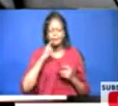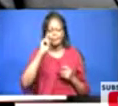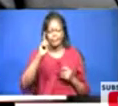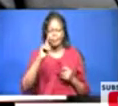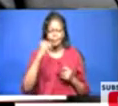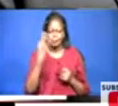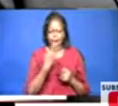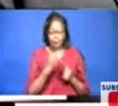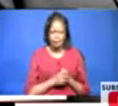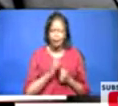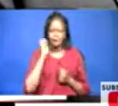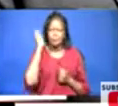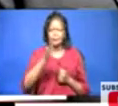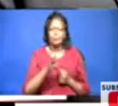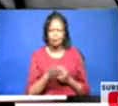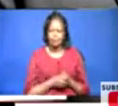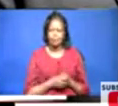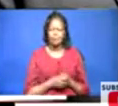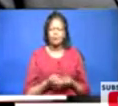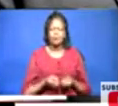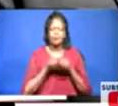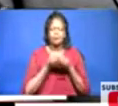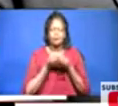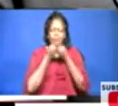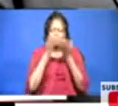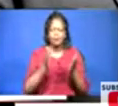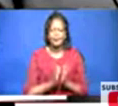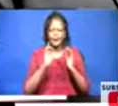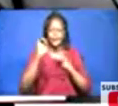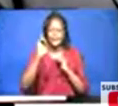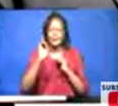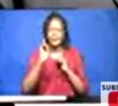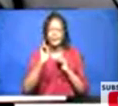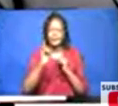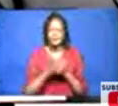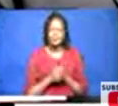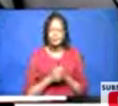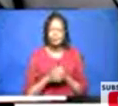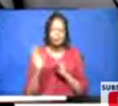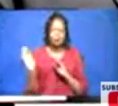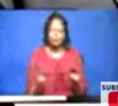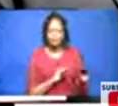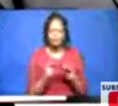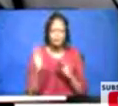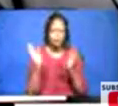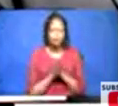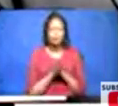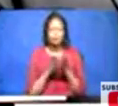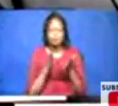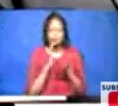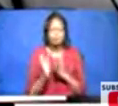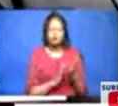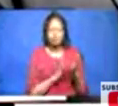Wednesday will be outlaying to the public who are in Nairobi the movement and the traffic arrangement